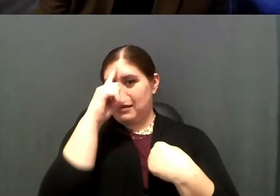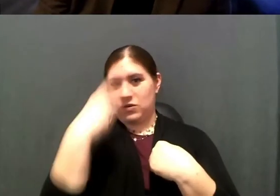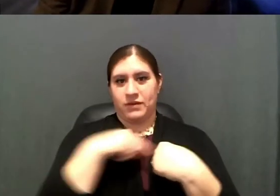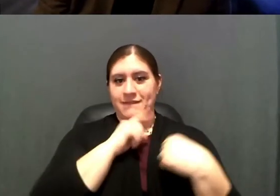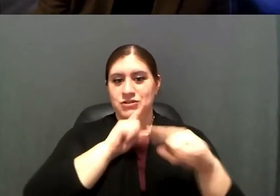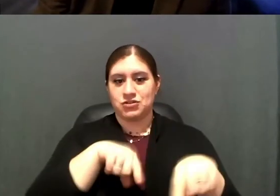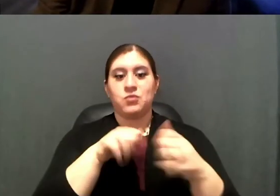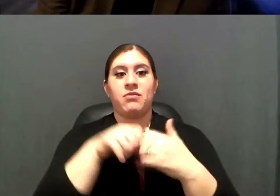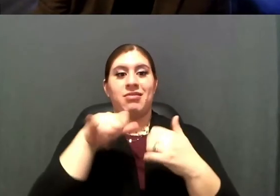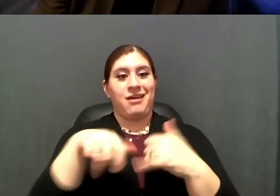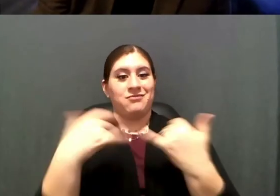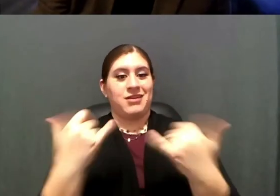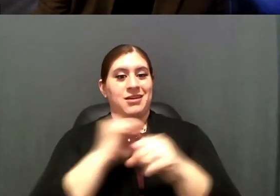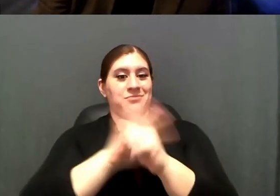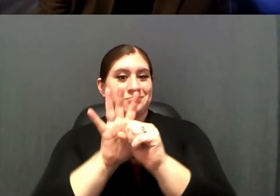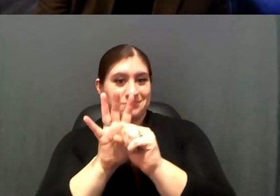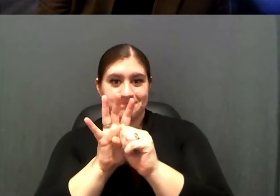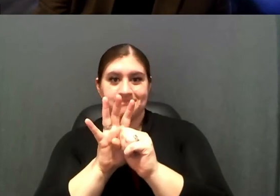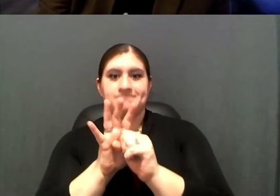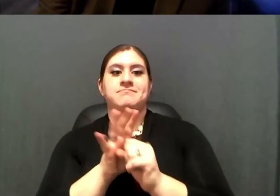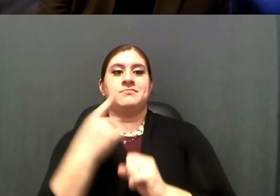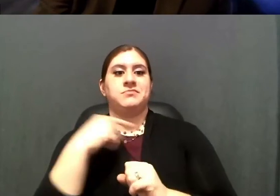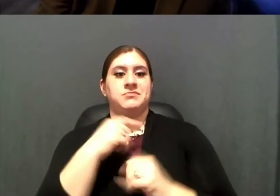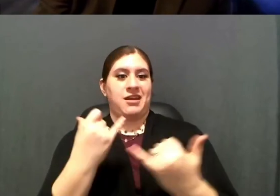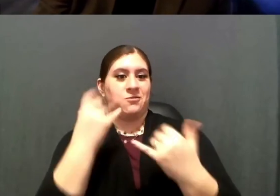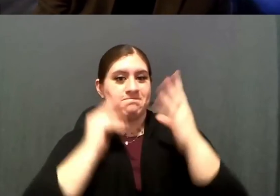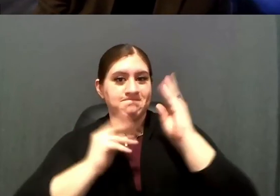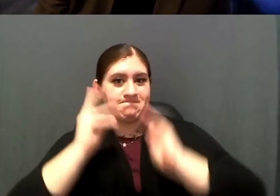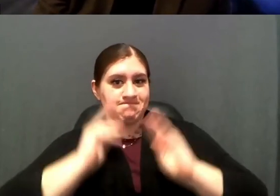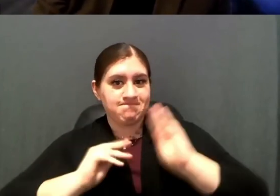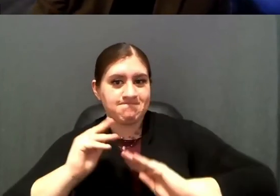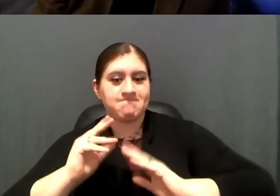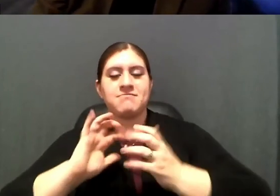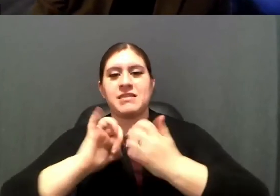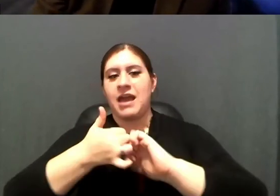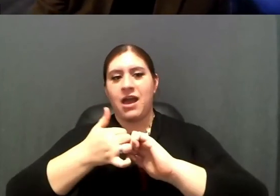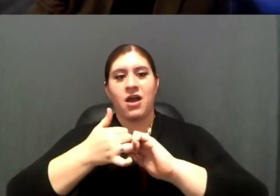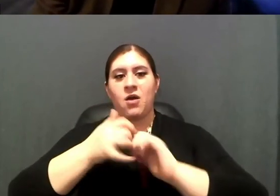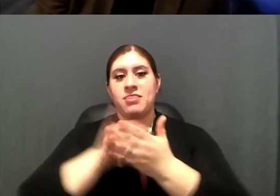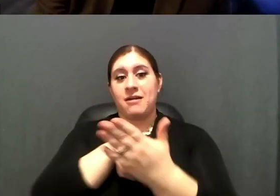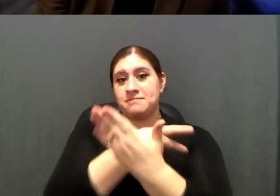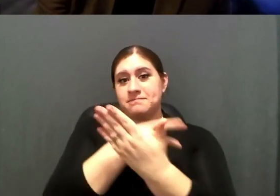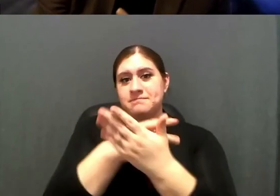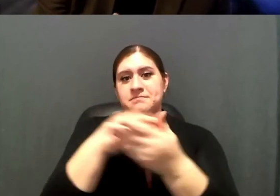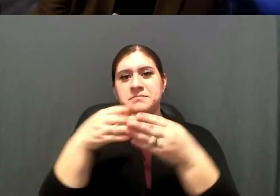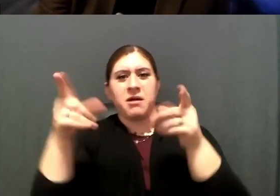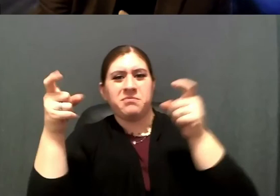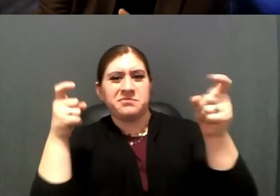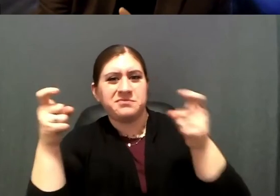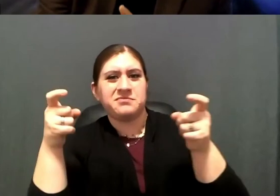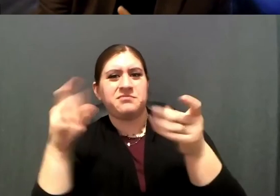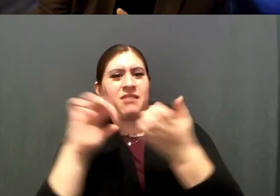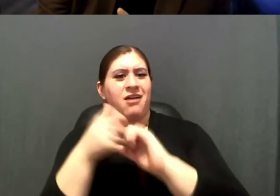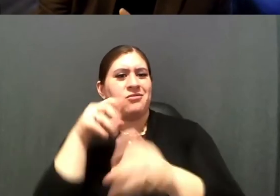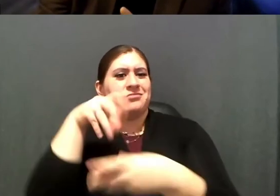that with this current pandemic situation that we're all in, how would having a master's in public administration play a part